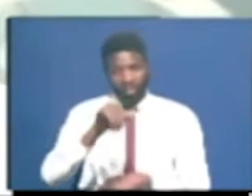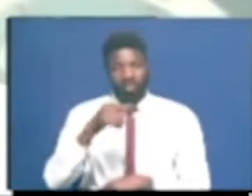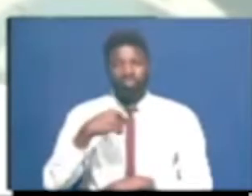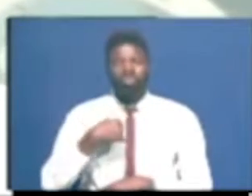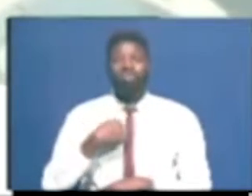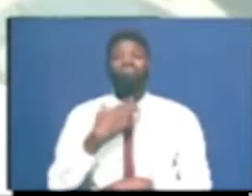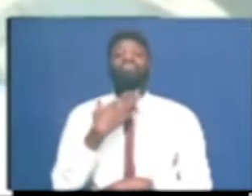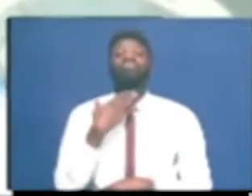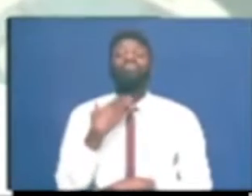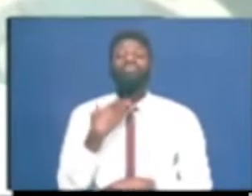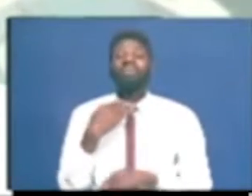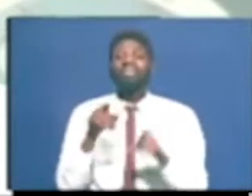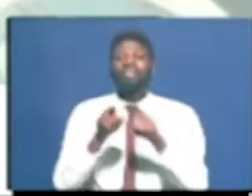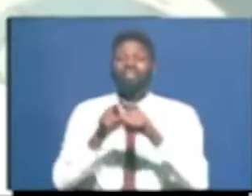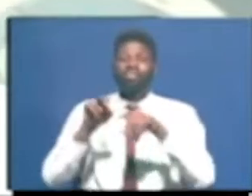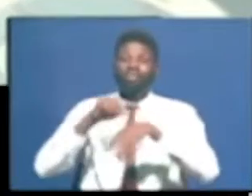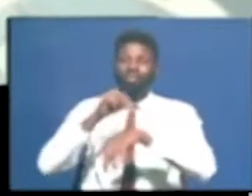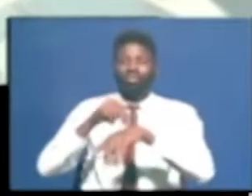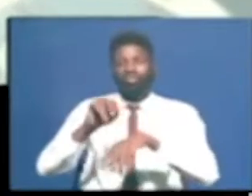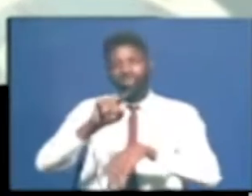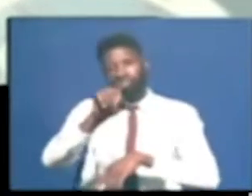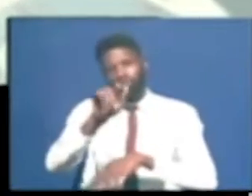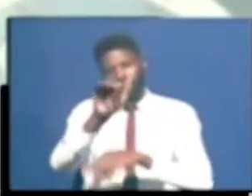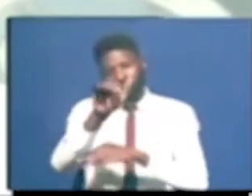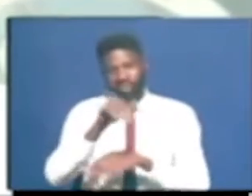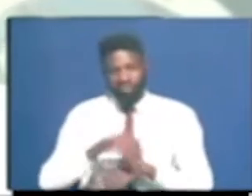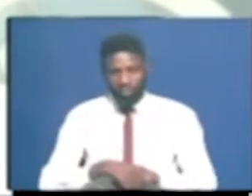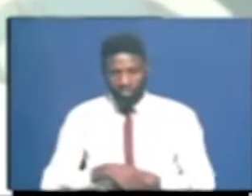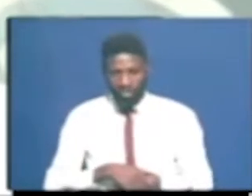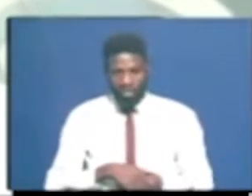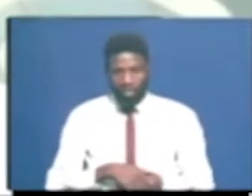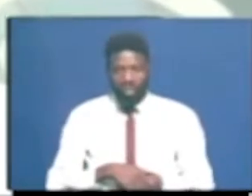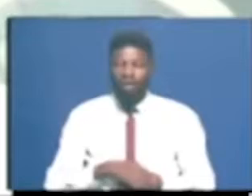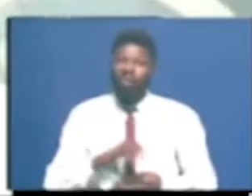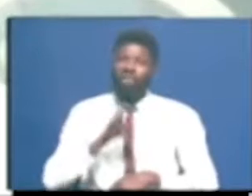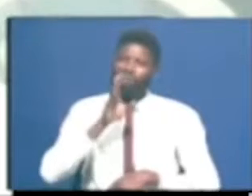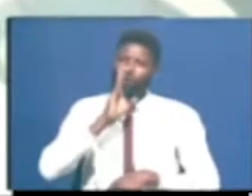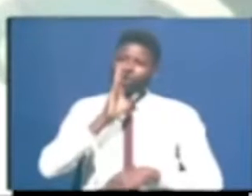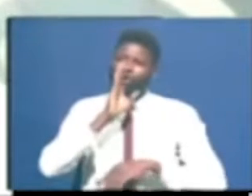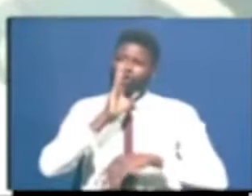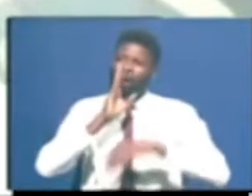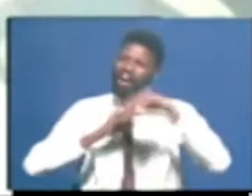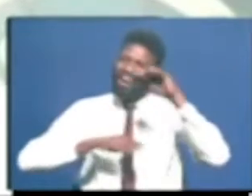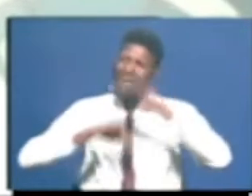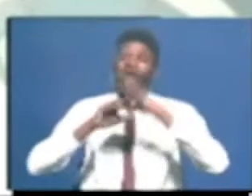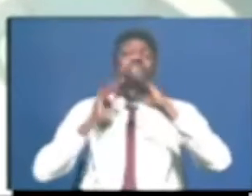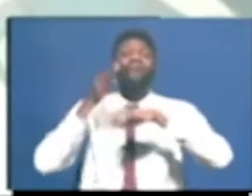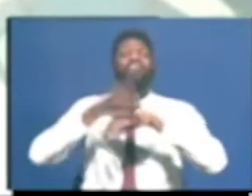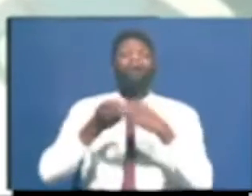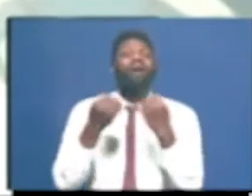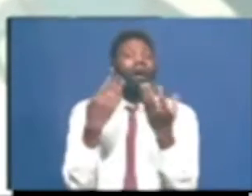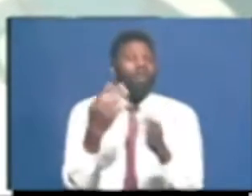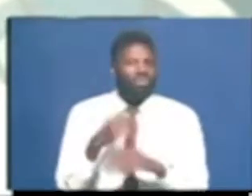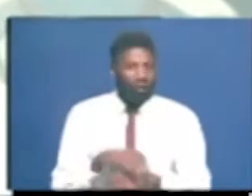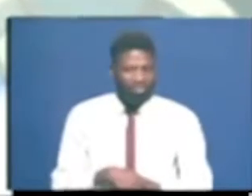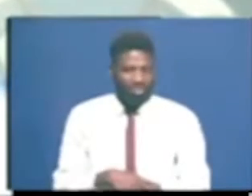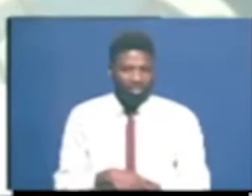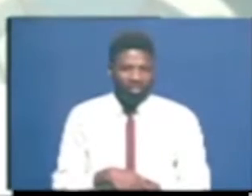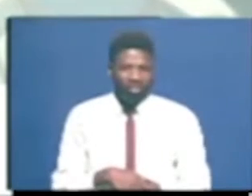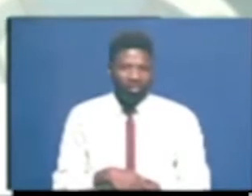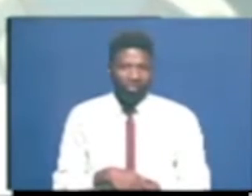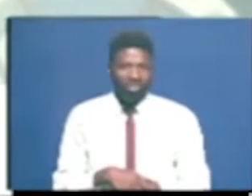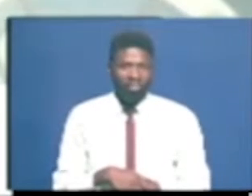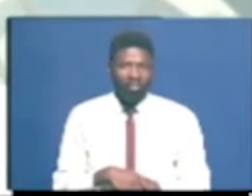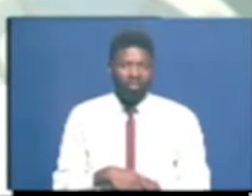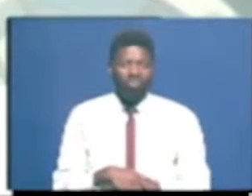national question. How much is too much borrowing? When does borrowing become too much and